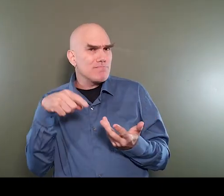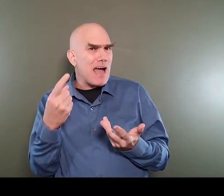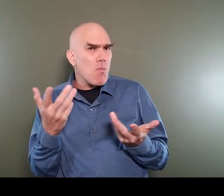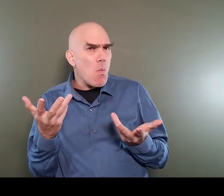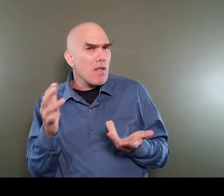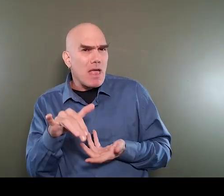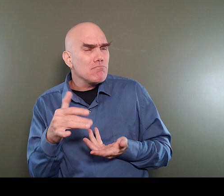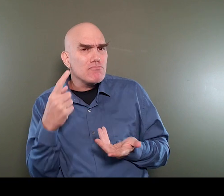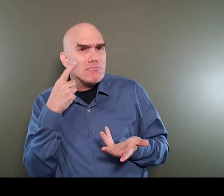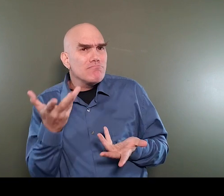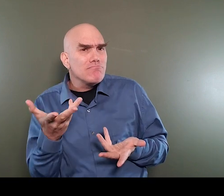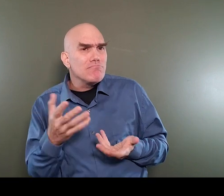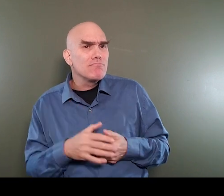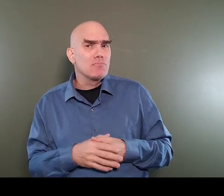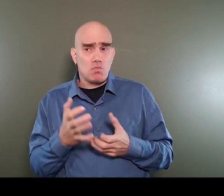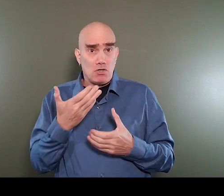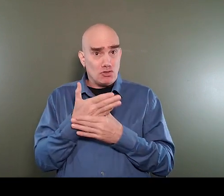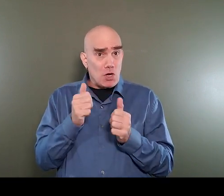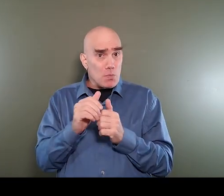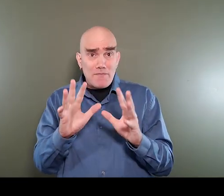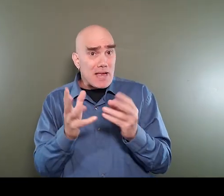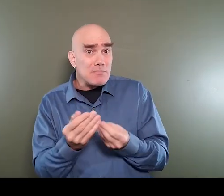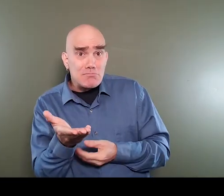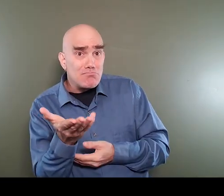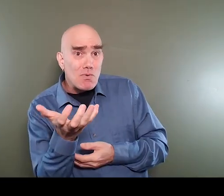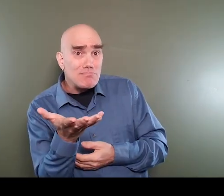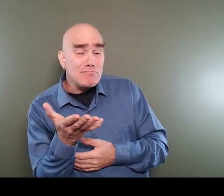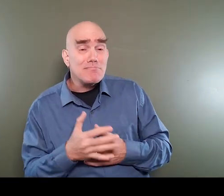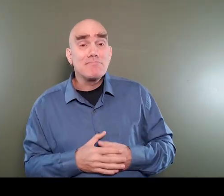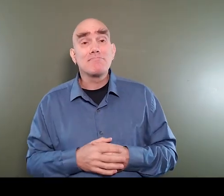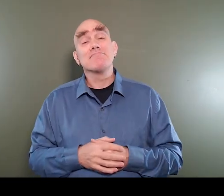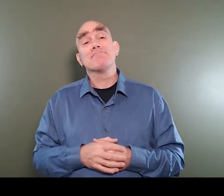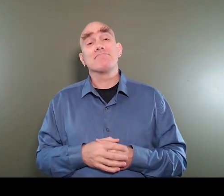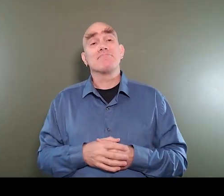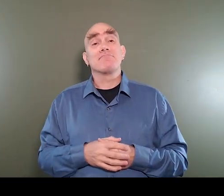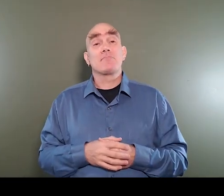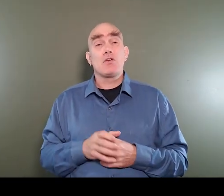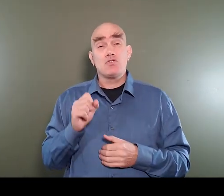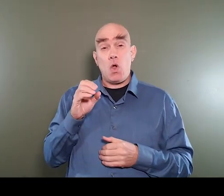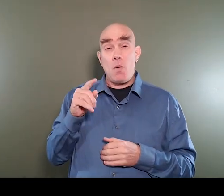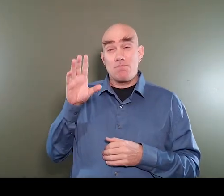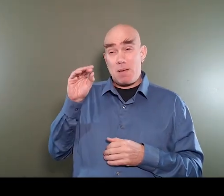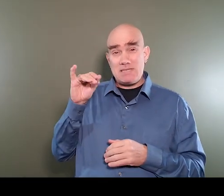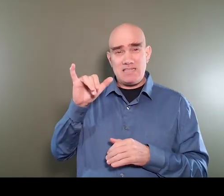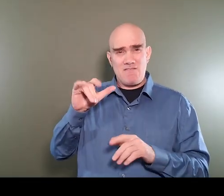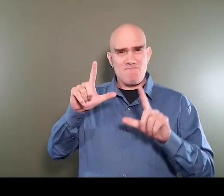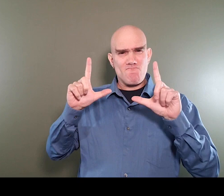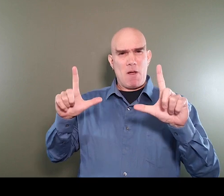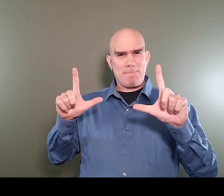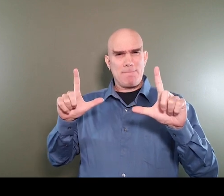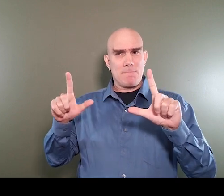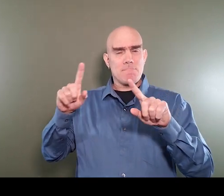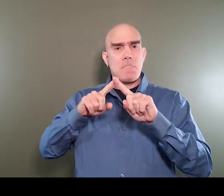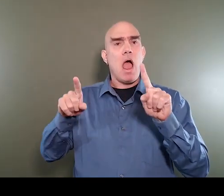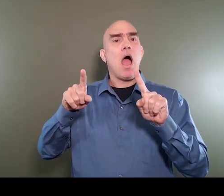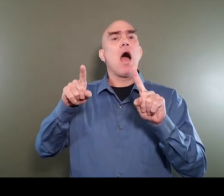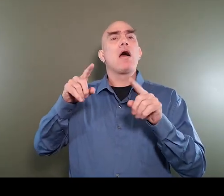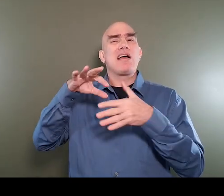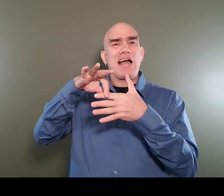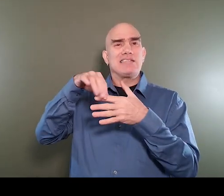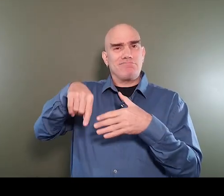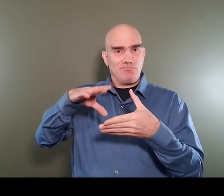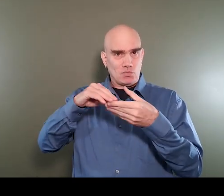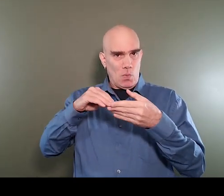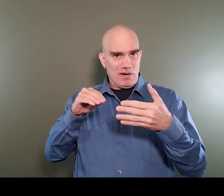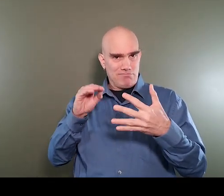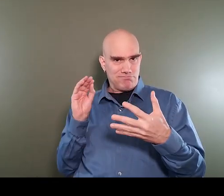puppet asks, what do you think about it? And do you want to share it with your family? So the puppet is the framing device,